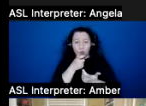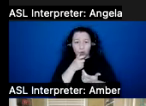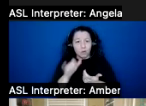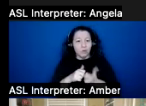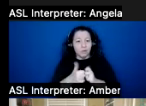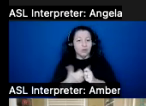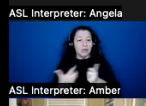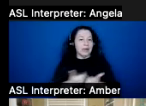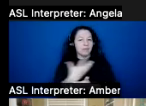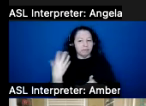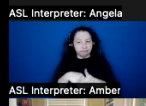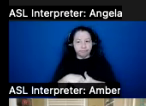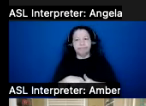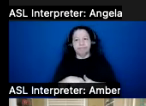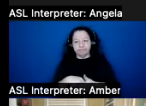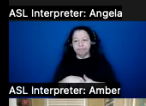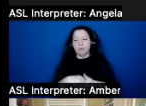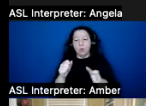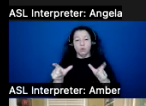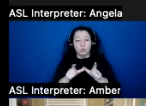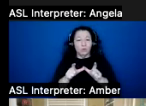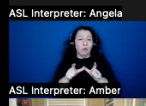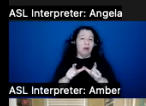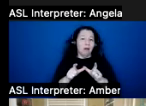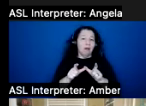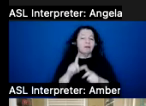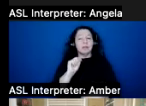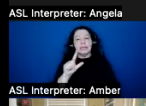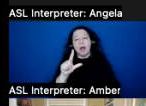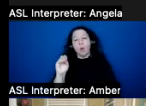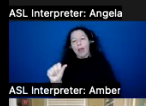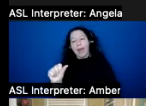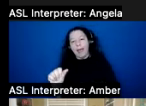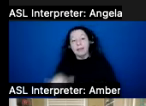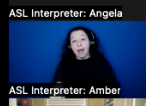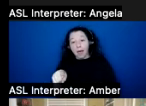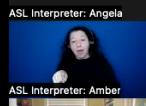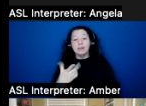so the Tribal Law and Order Act ensures like